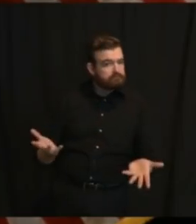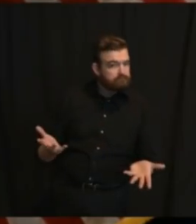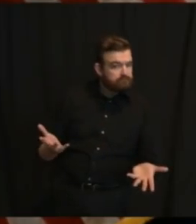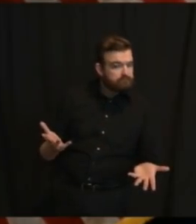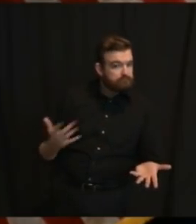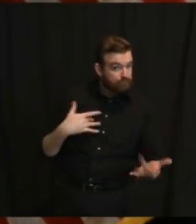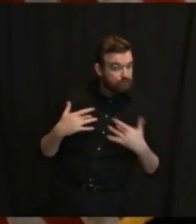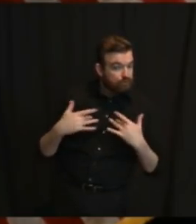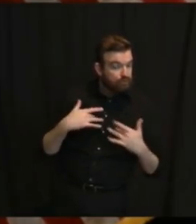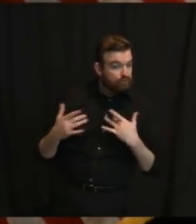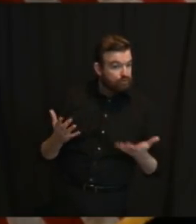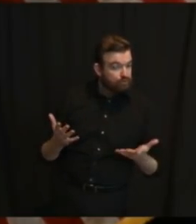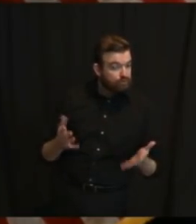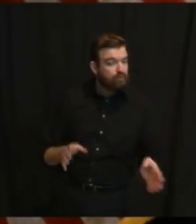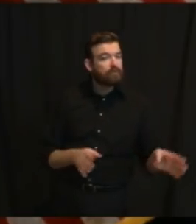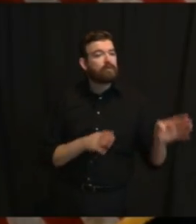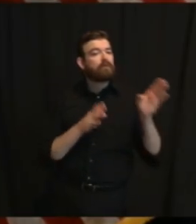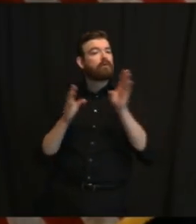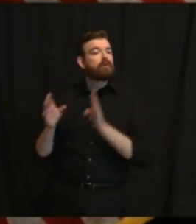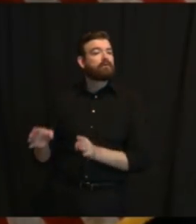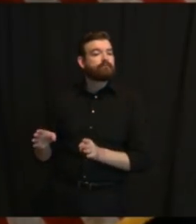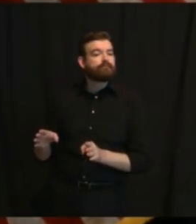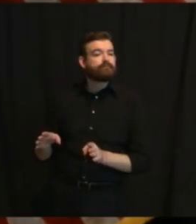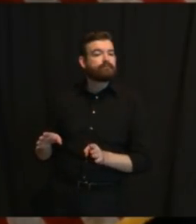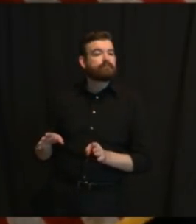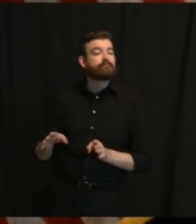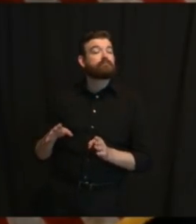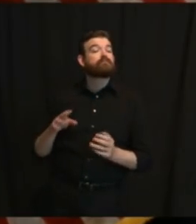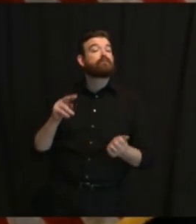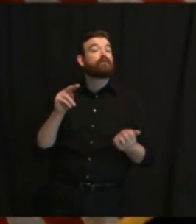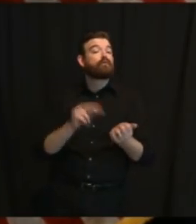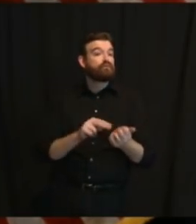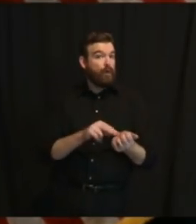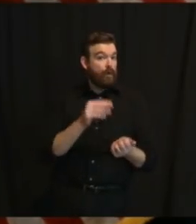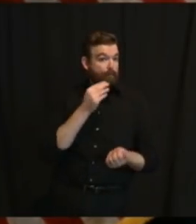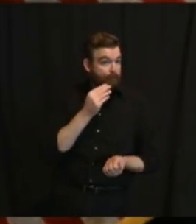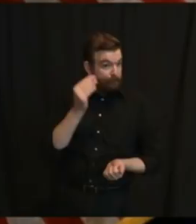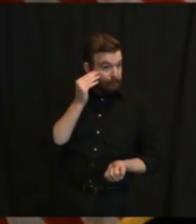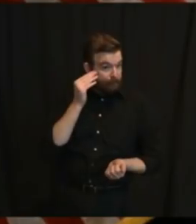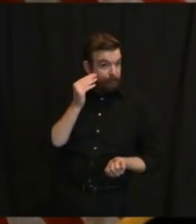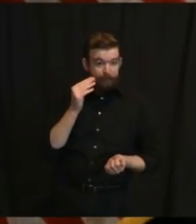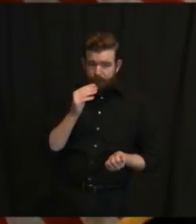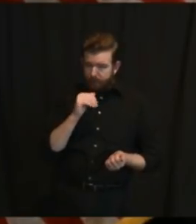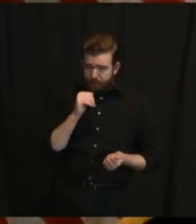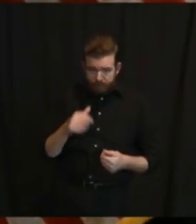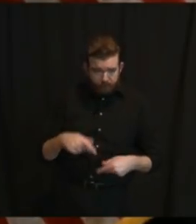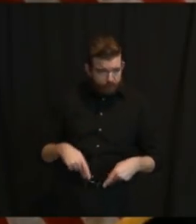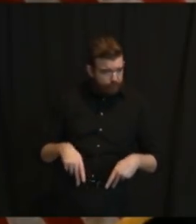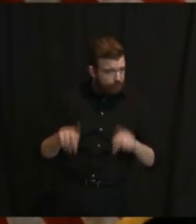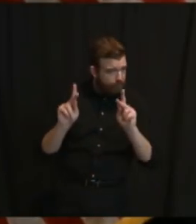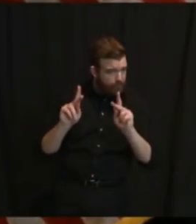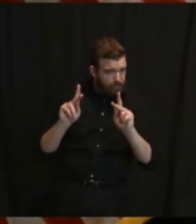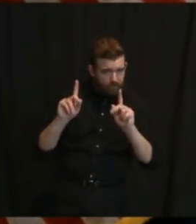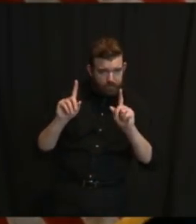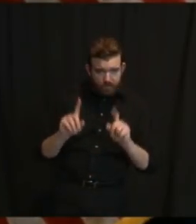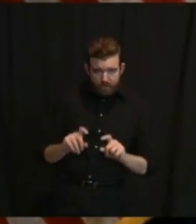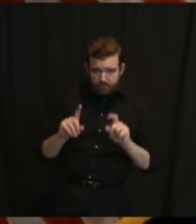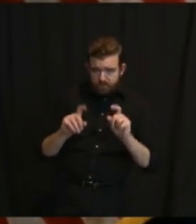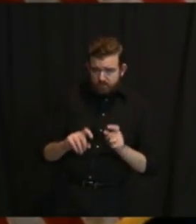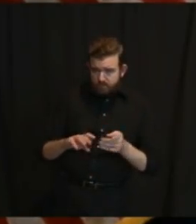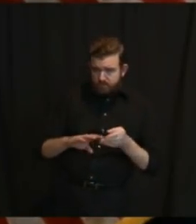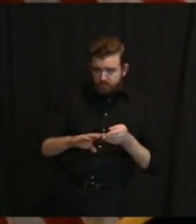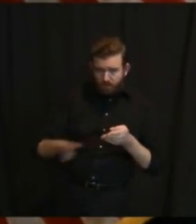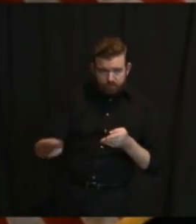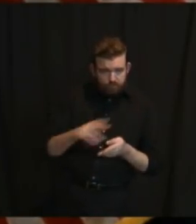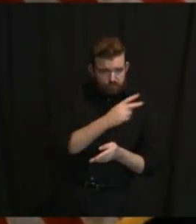be tested for the virus before allowing them to return to the hospital. Was that a mistake not to test discharged patients? And